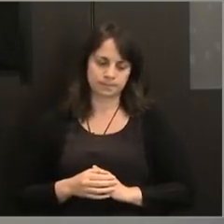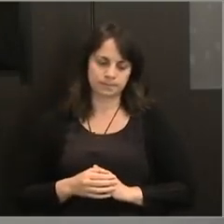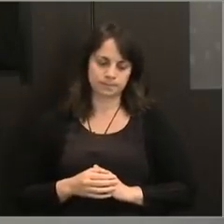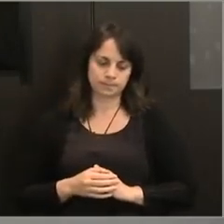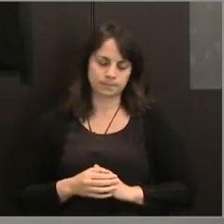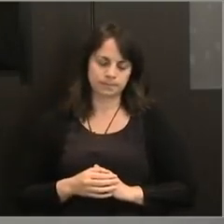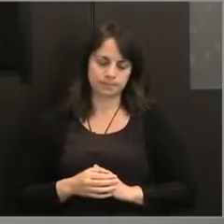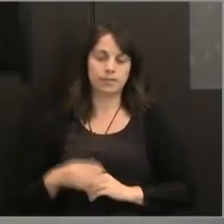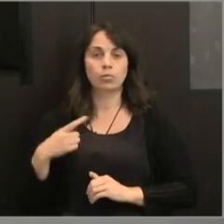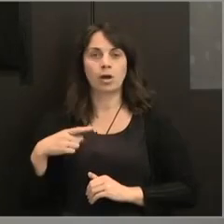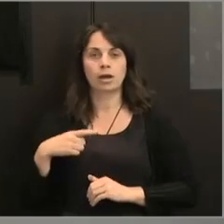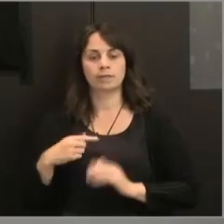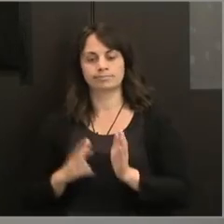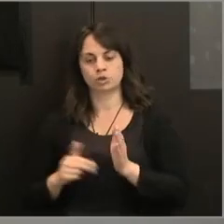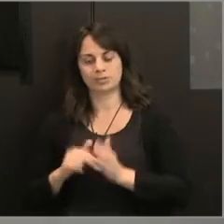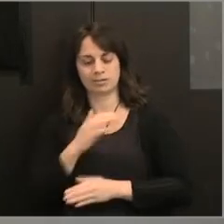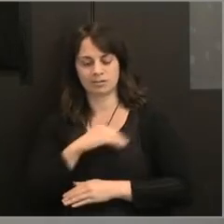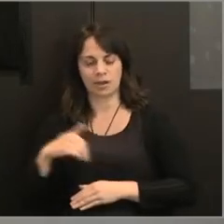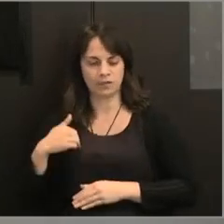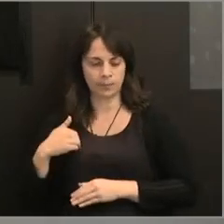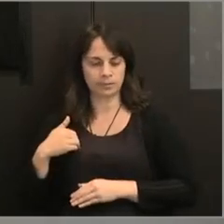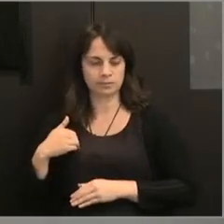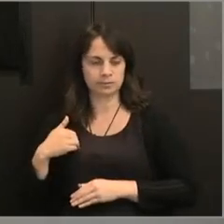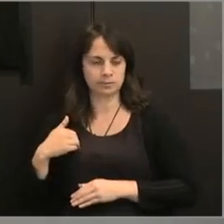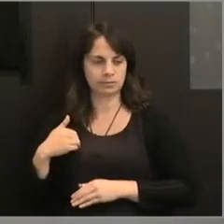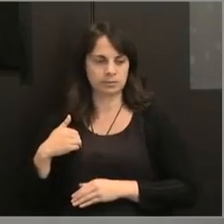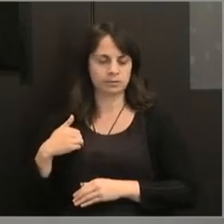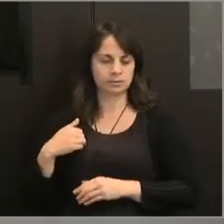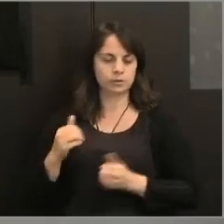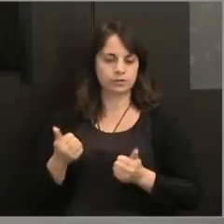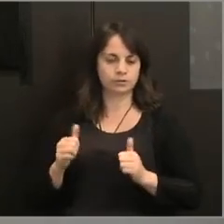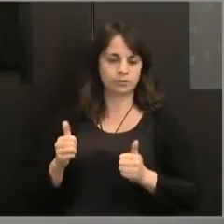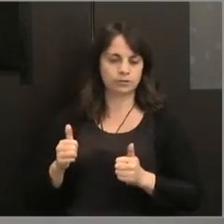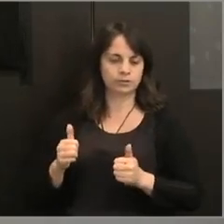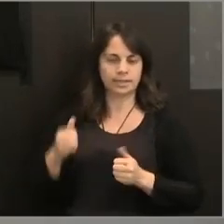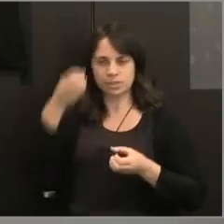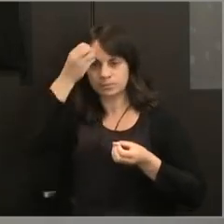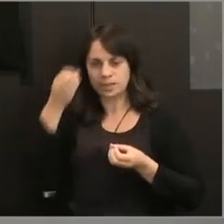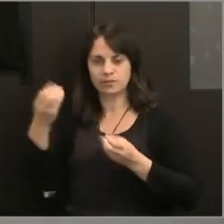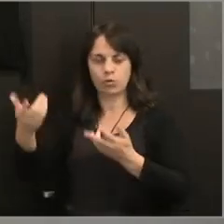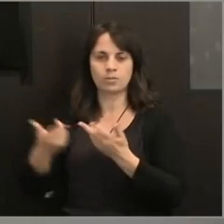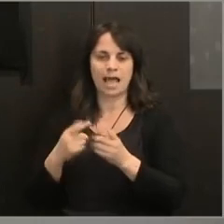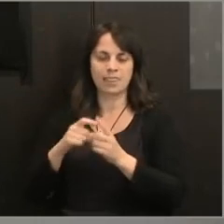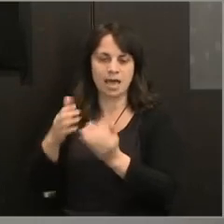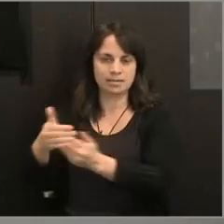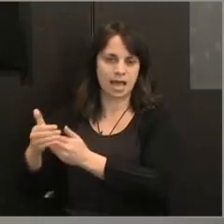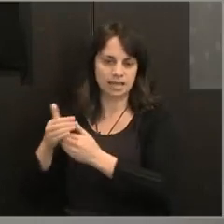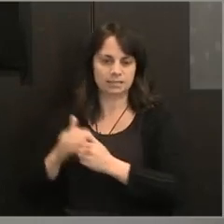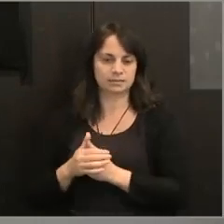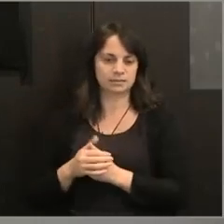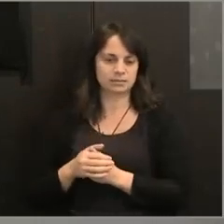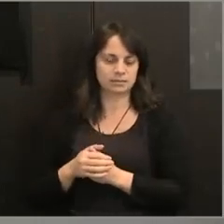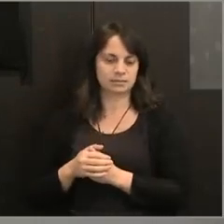because the New Zealand government had informed the other delegates that the League of Nations was